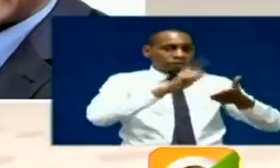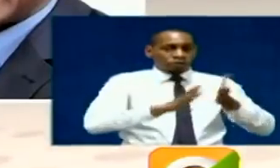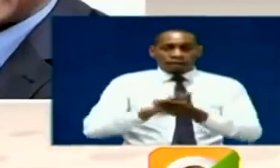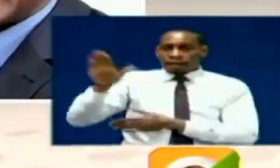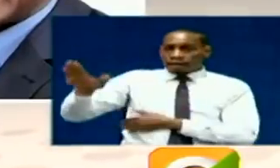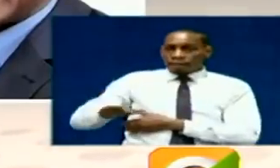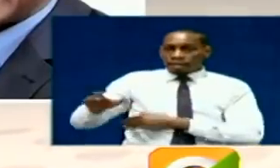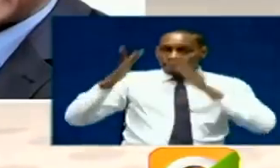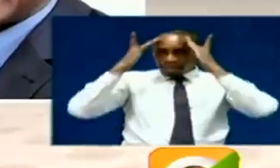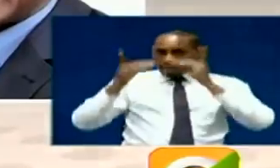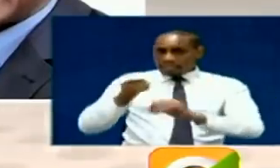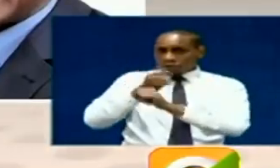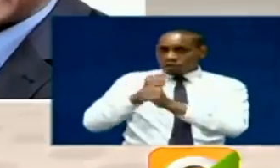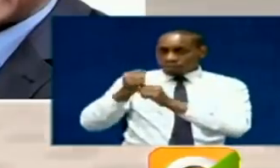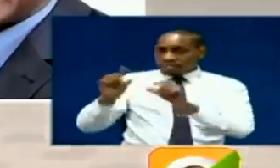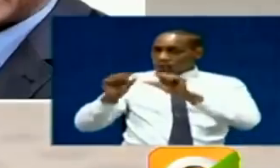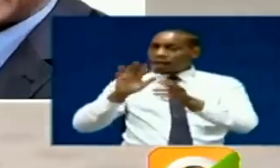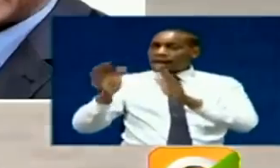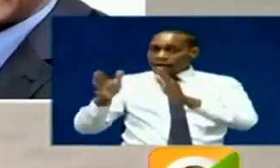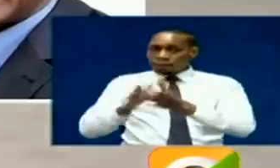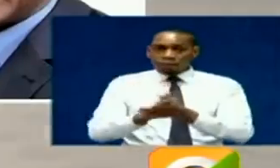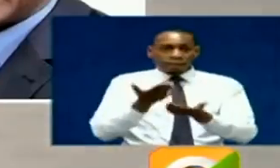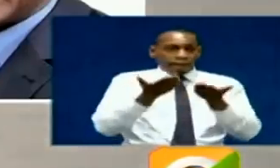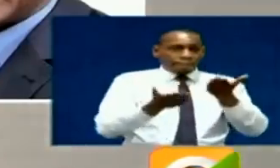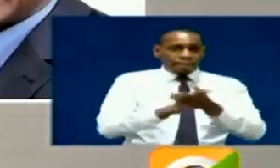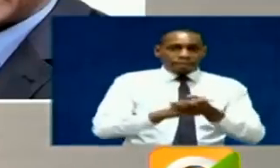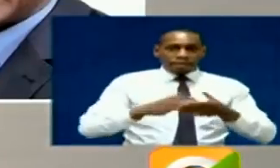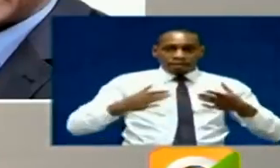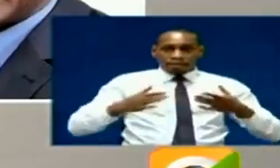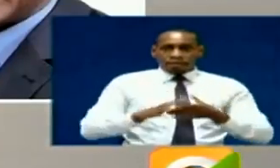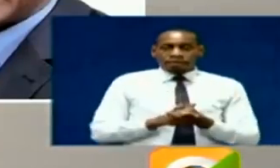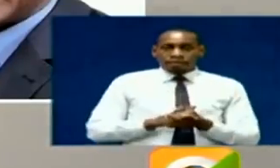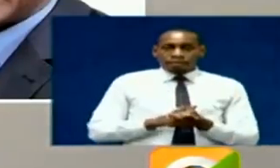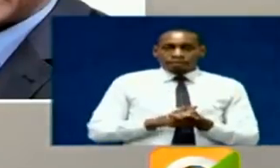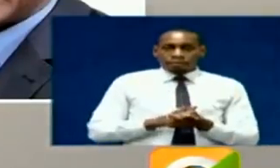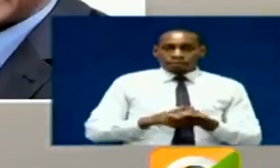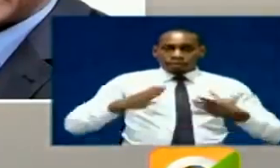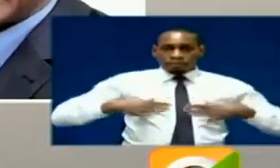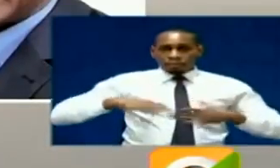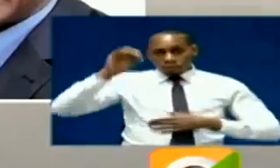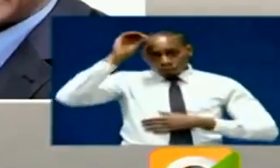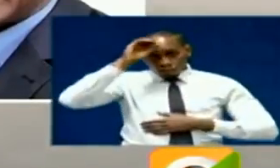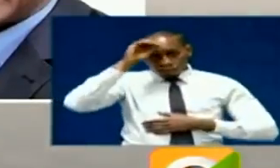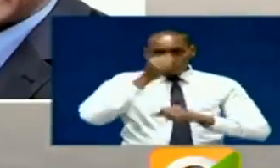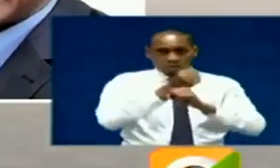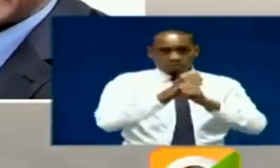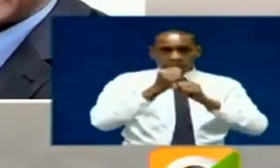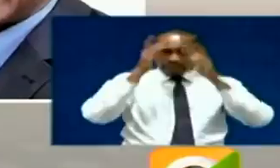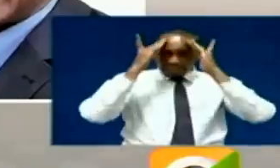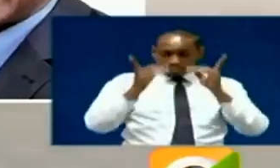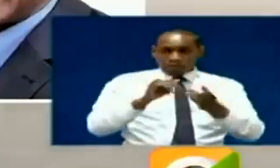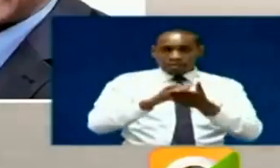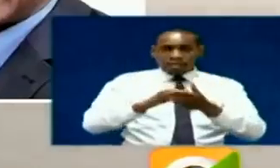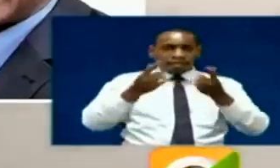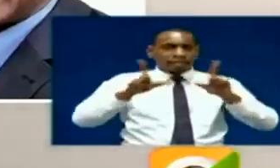decision making or something like that, or popular or referendum decision making. That would be better, clearer